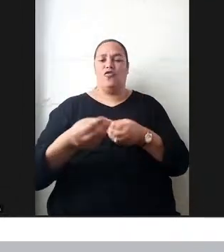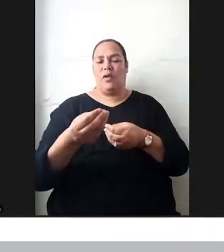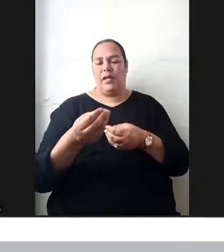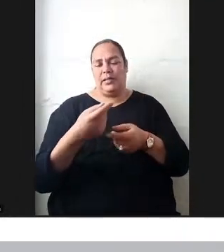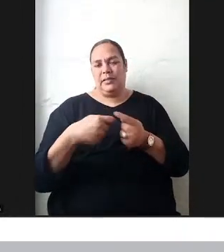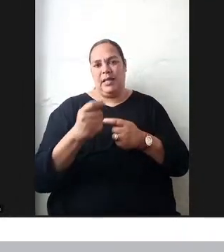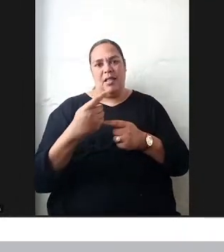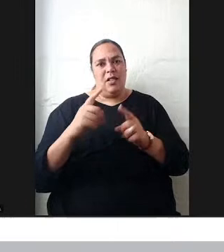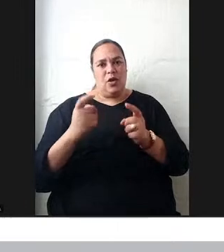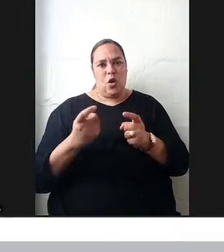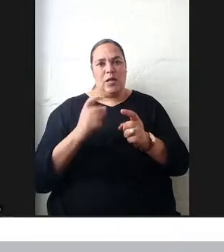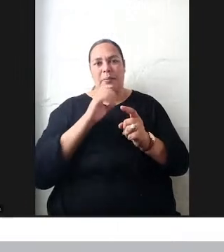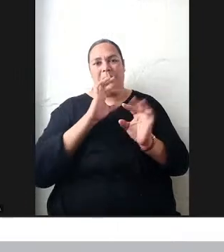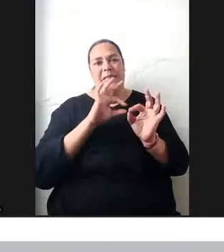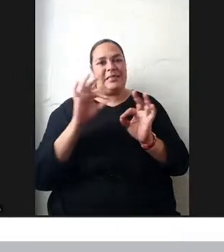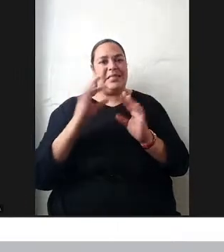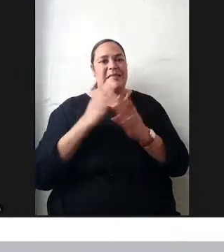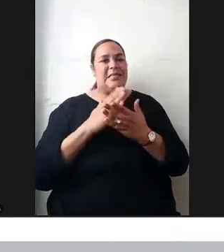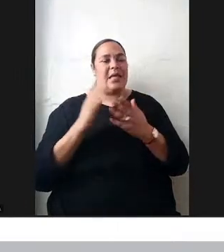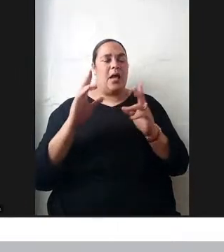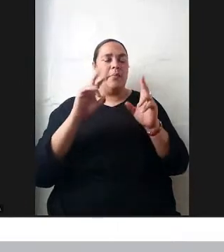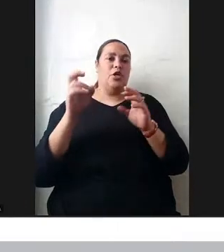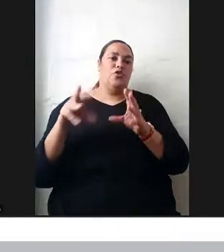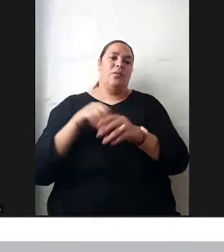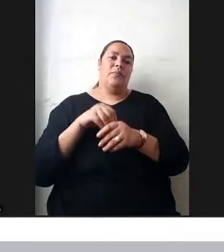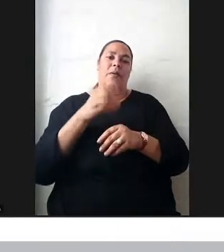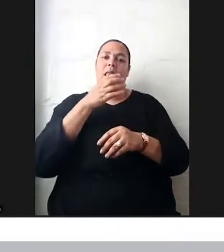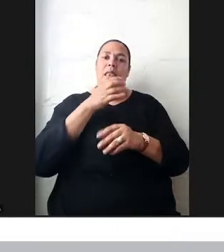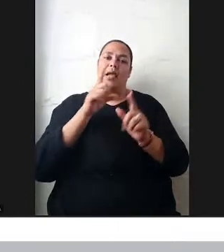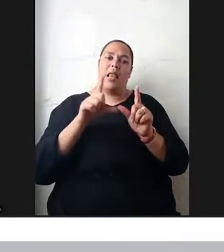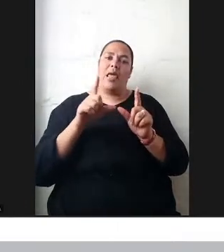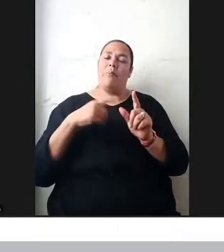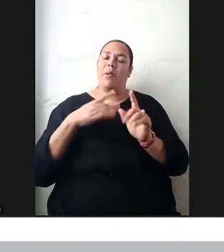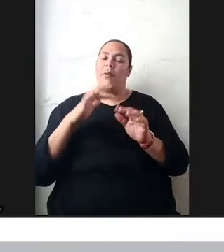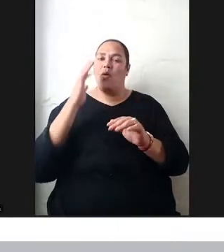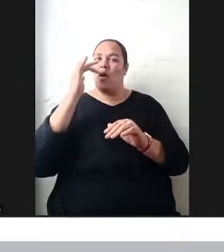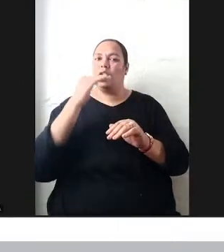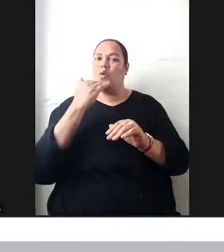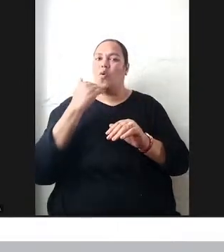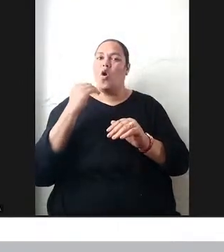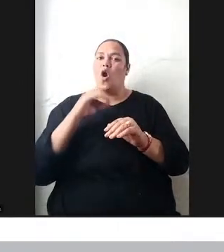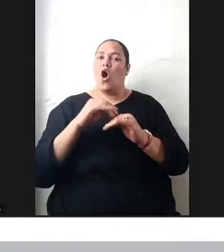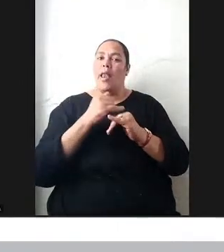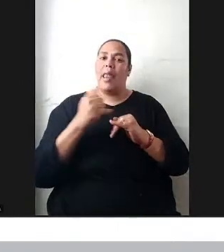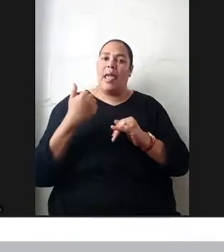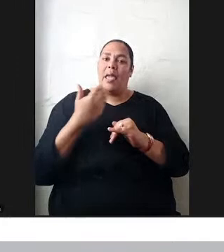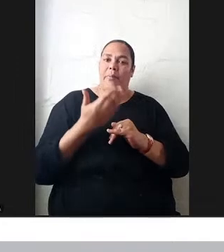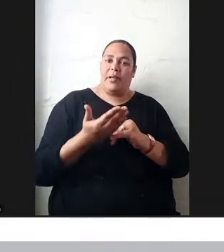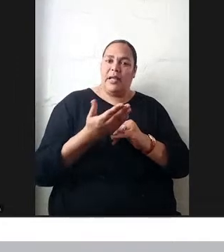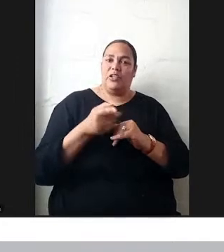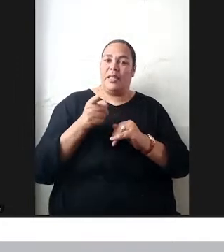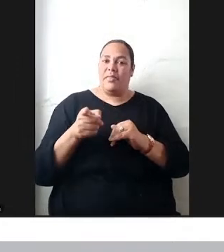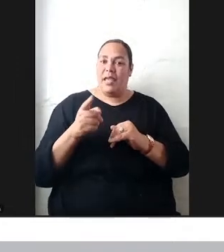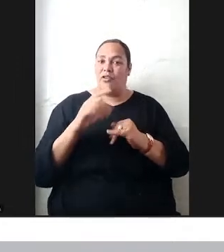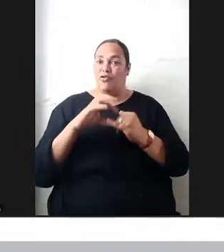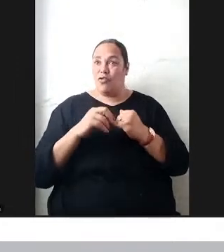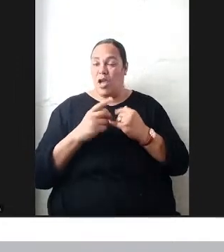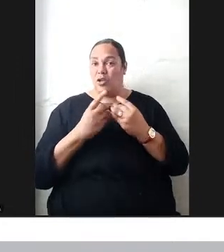are some of the issues related to liquor licenses, and I was wondering if the online application attempted to deal with any of